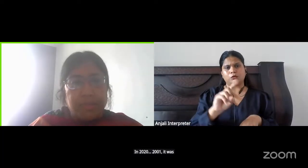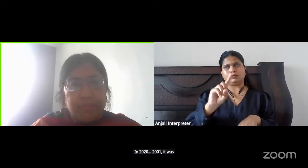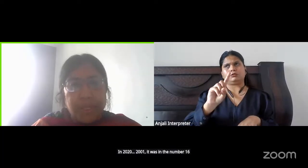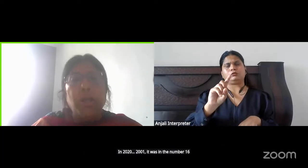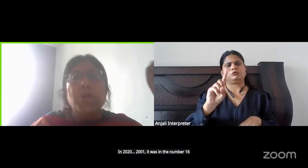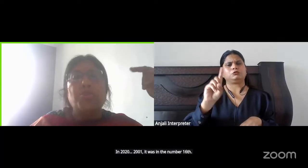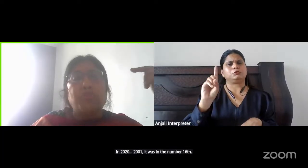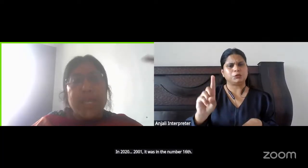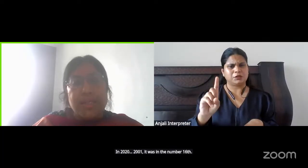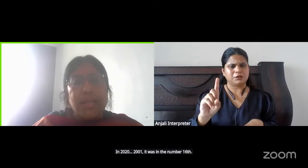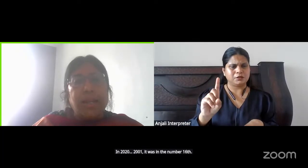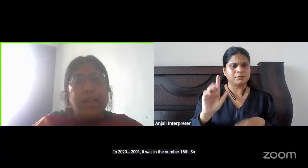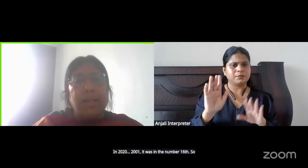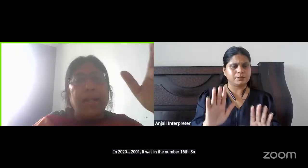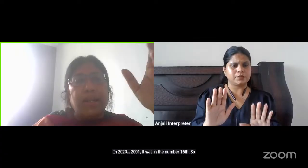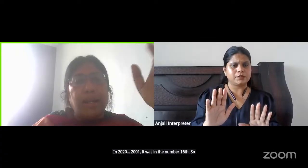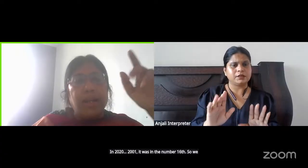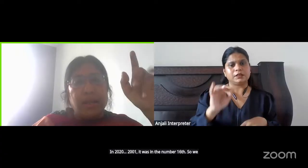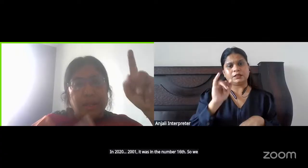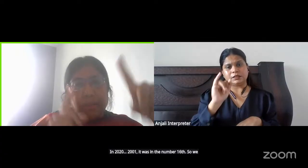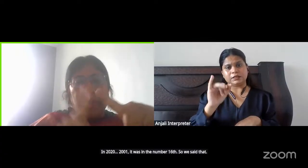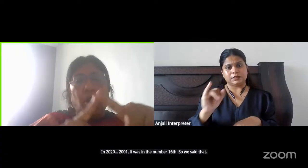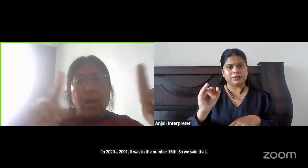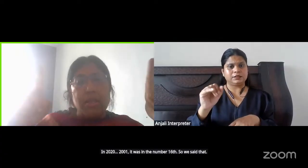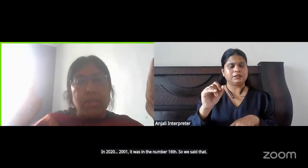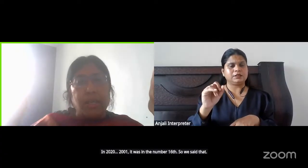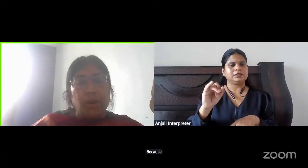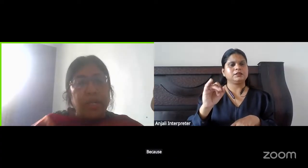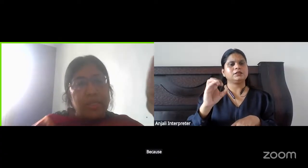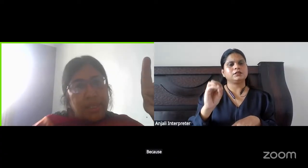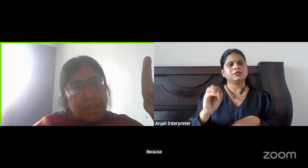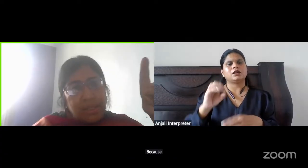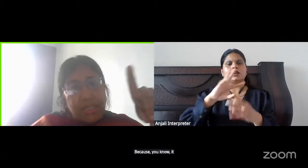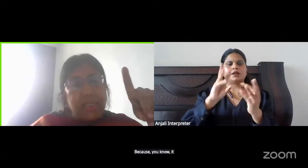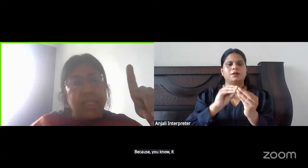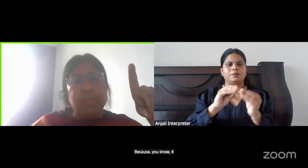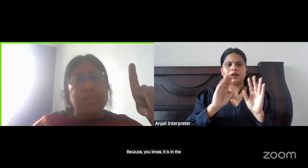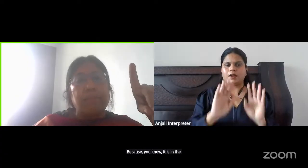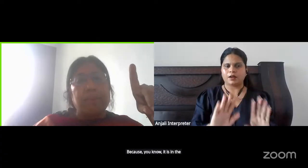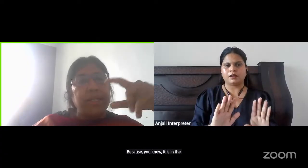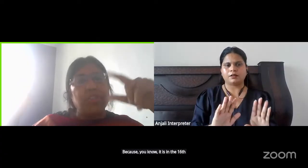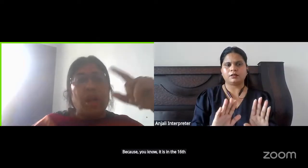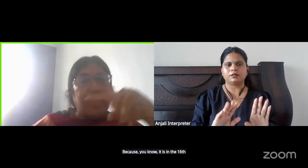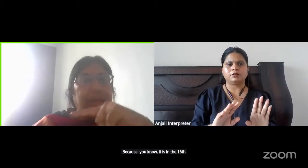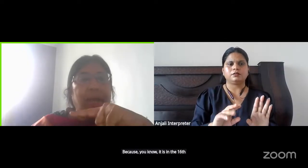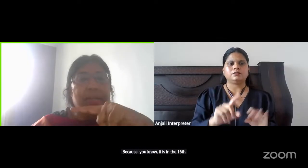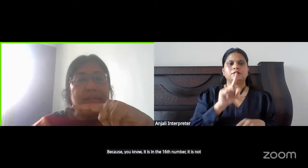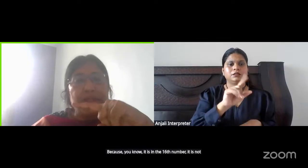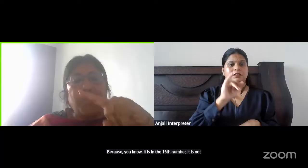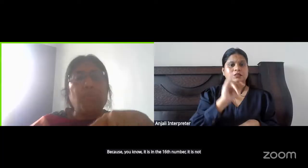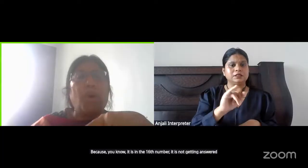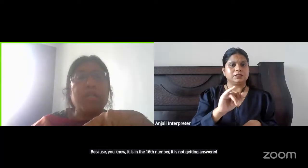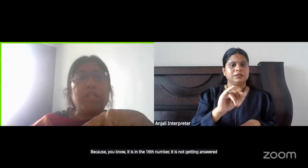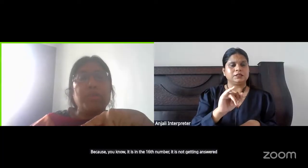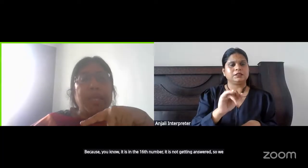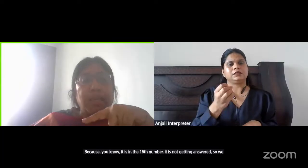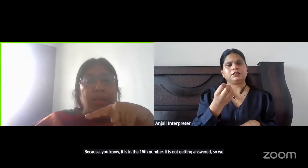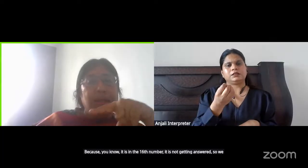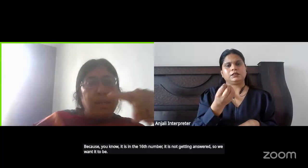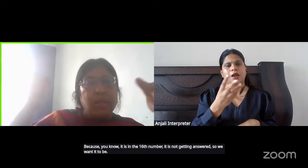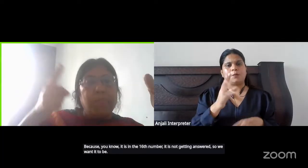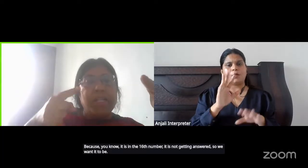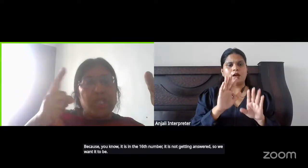16th. So we said that because, it is in the 16th number, it is not getting answered. So we want it to